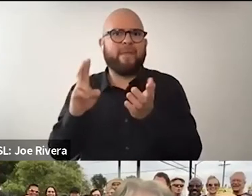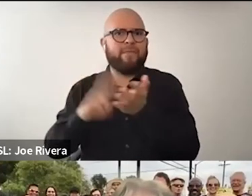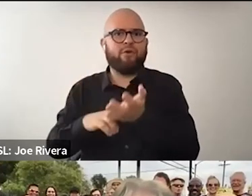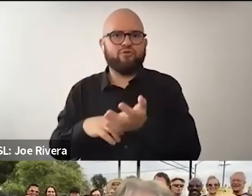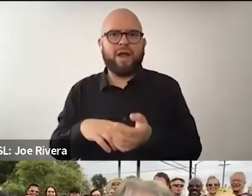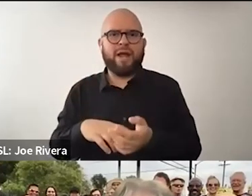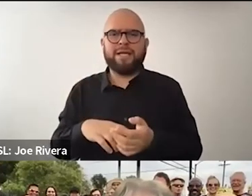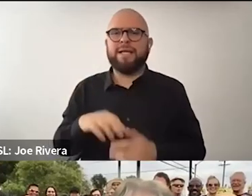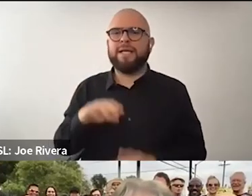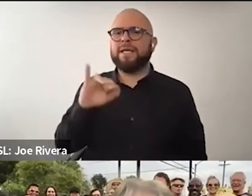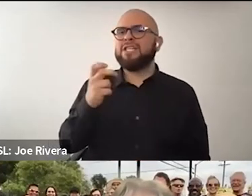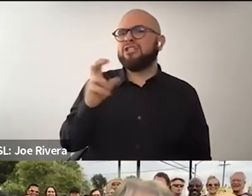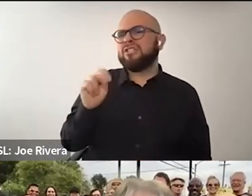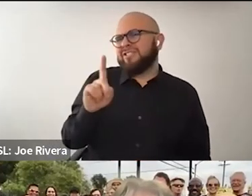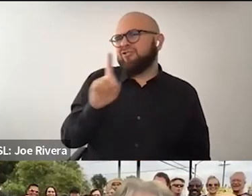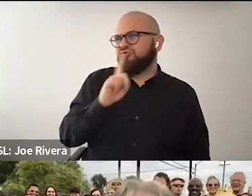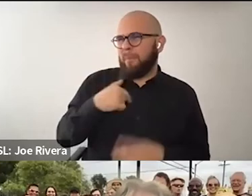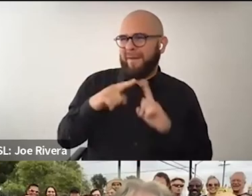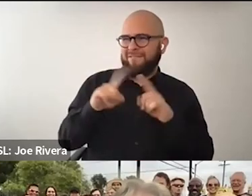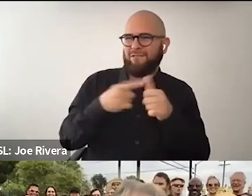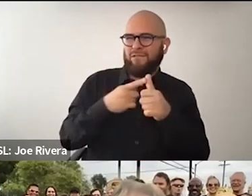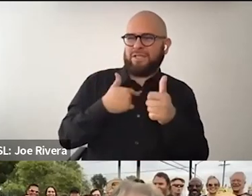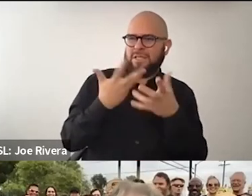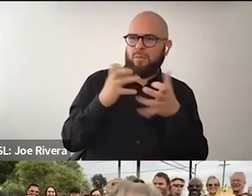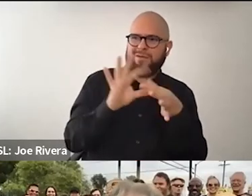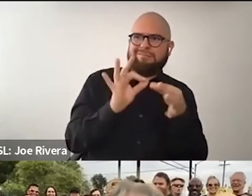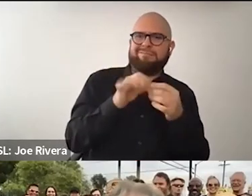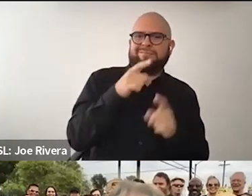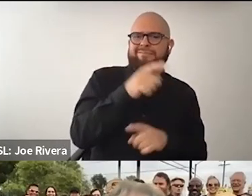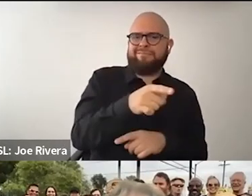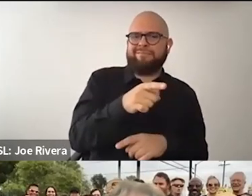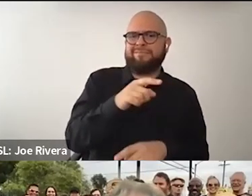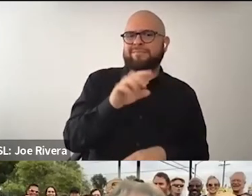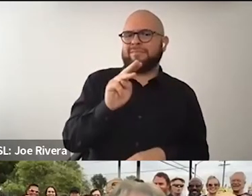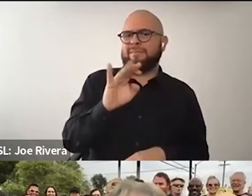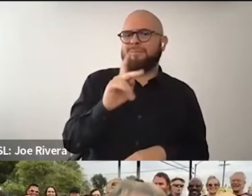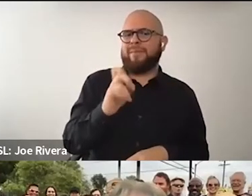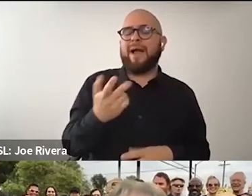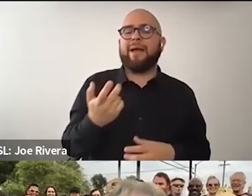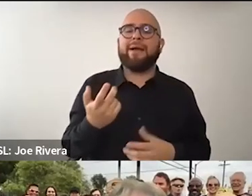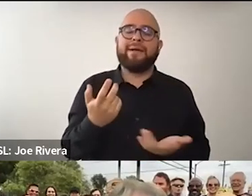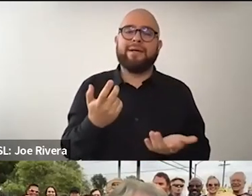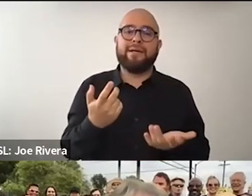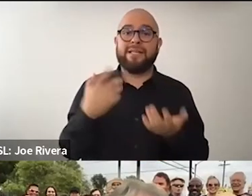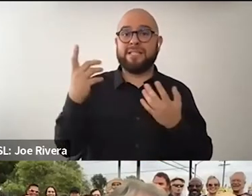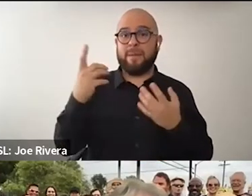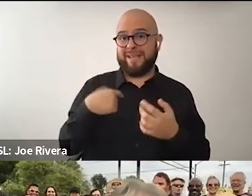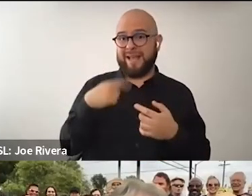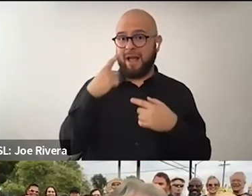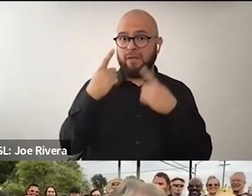that. One thing too that I think that really works effective is inner